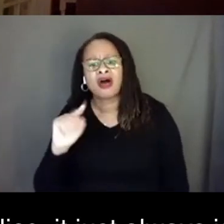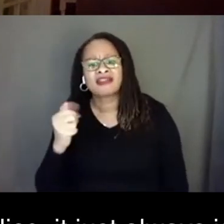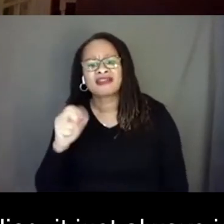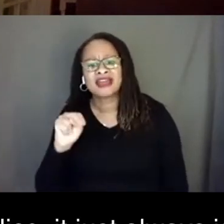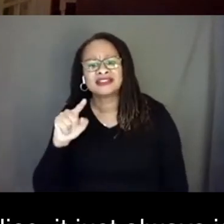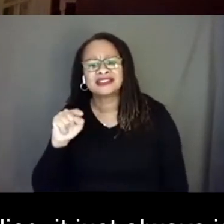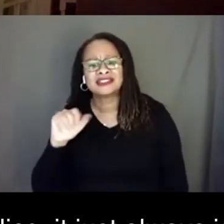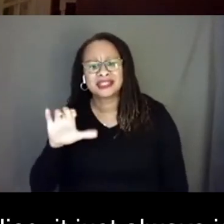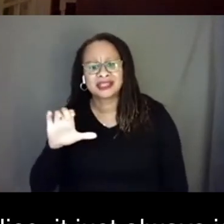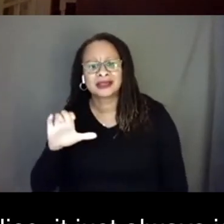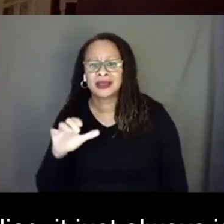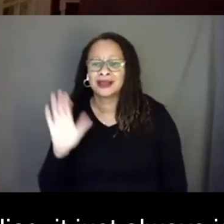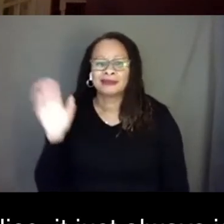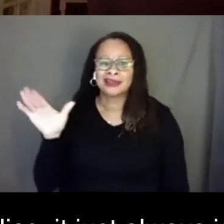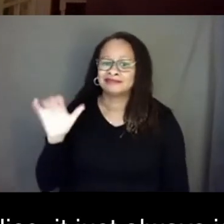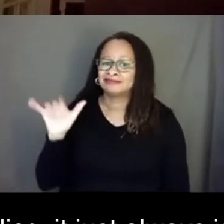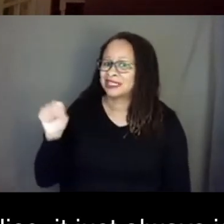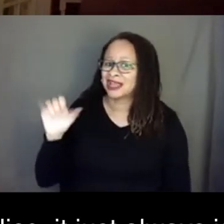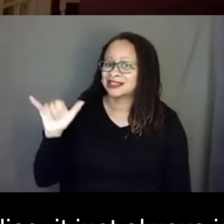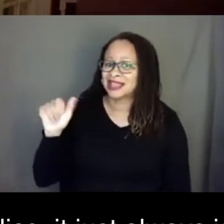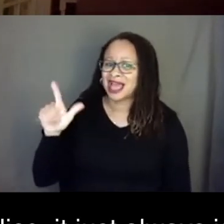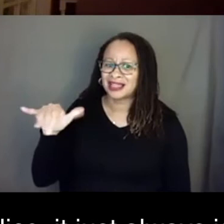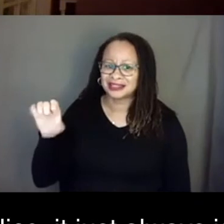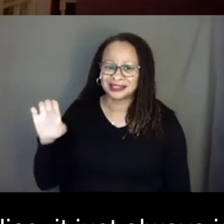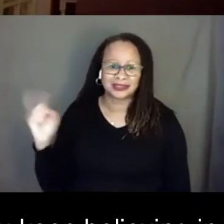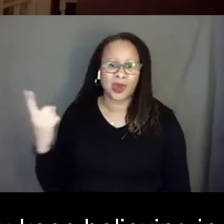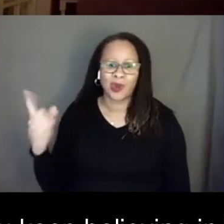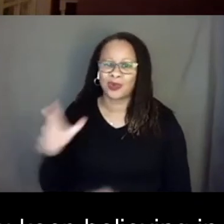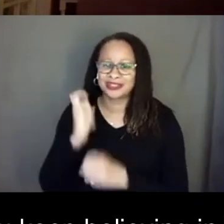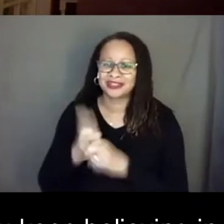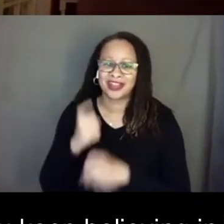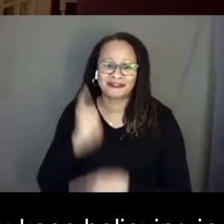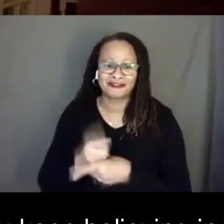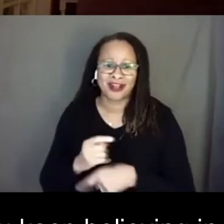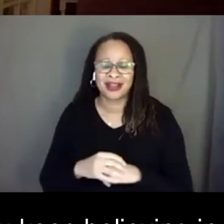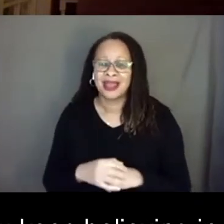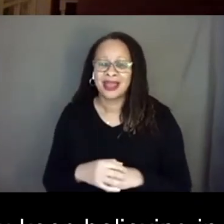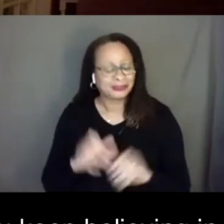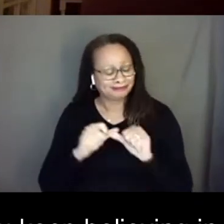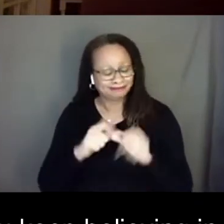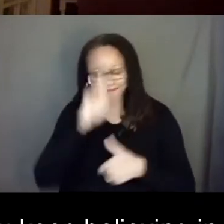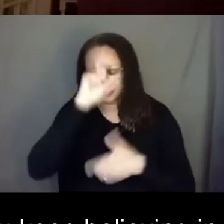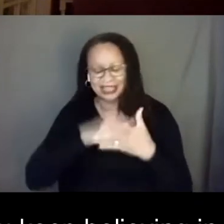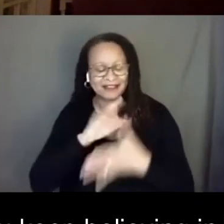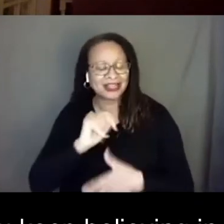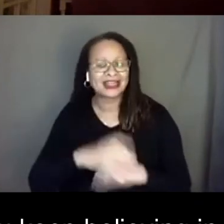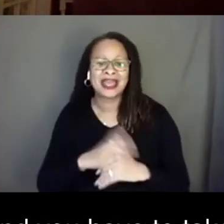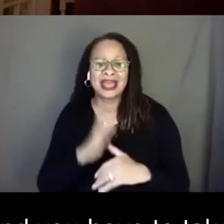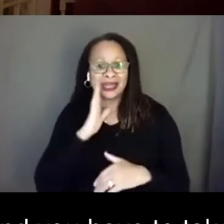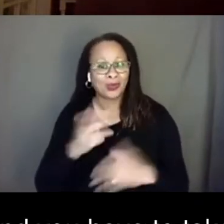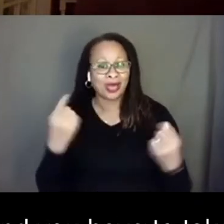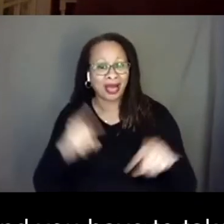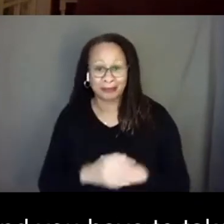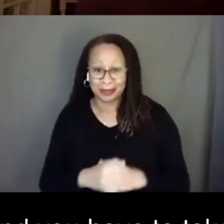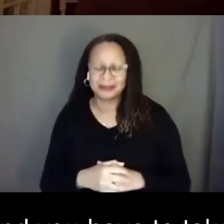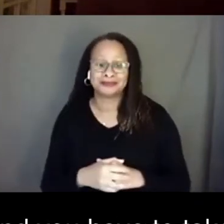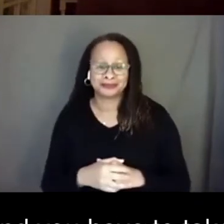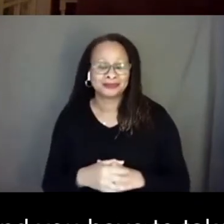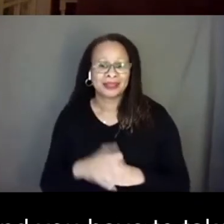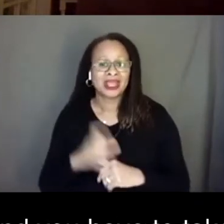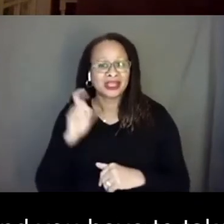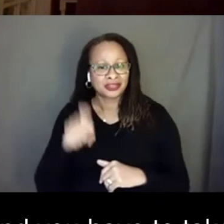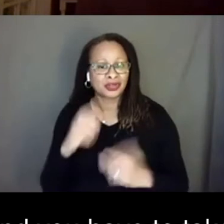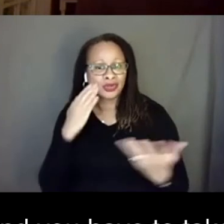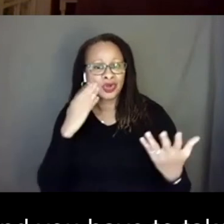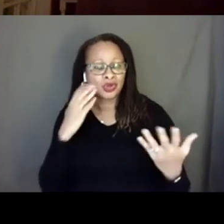it's just always, it's tough. But again, you know, you keep believing in it. It's just gonna happen. And, you know, you have to take